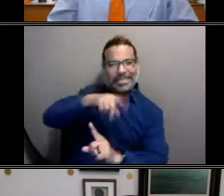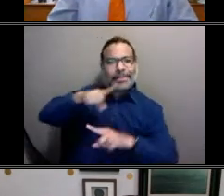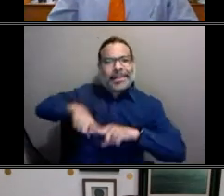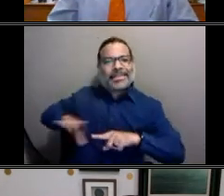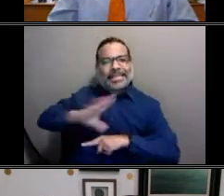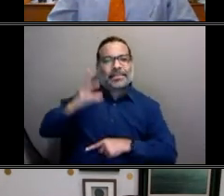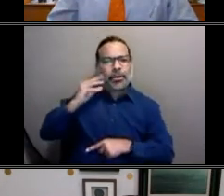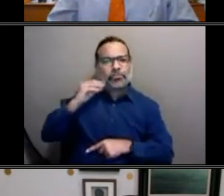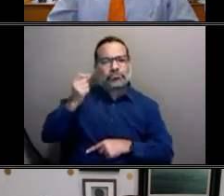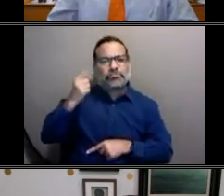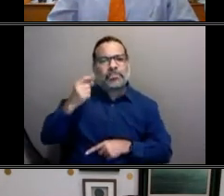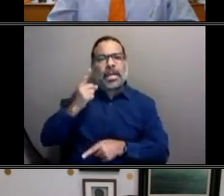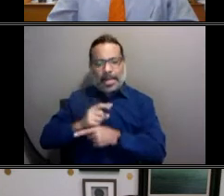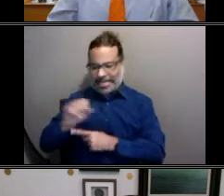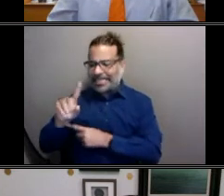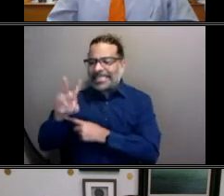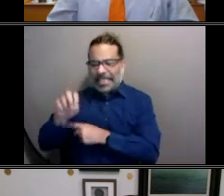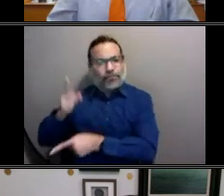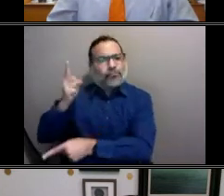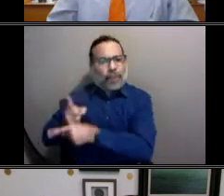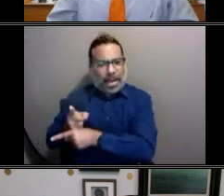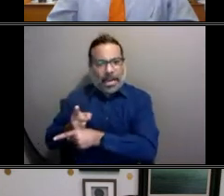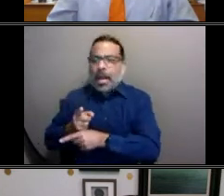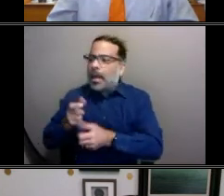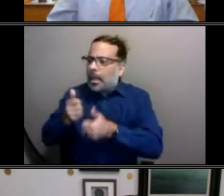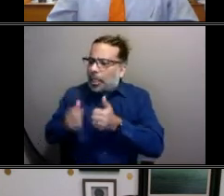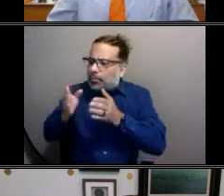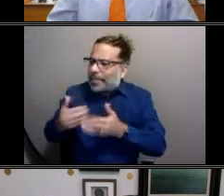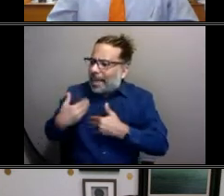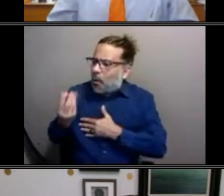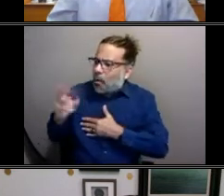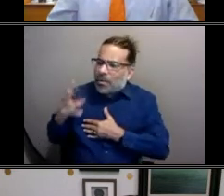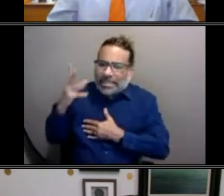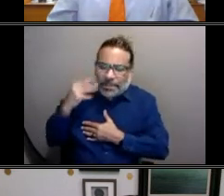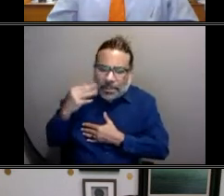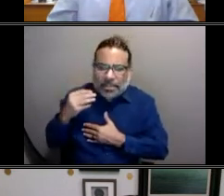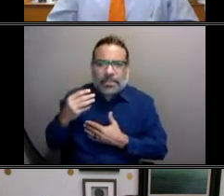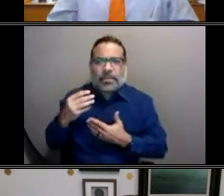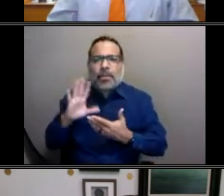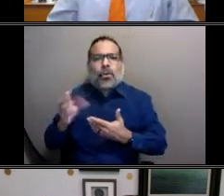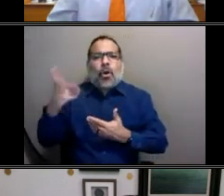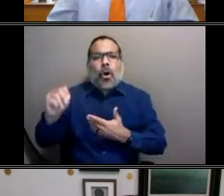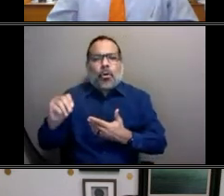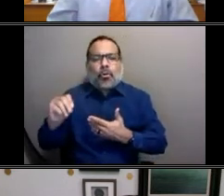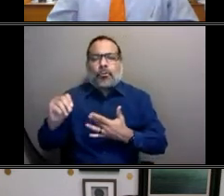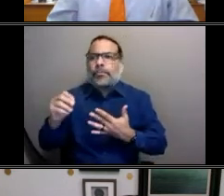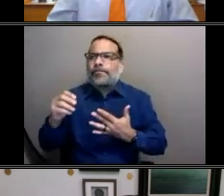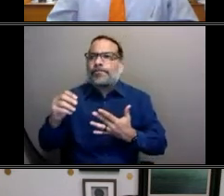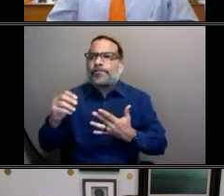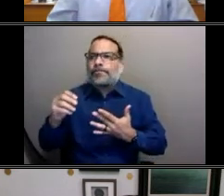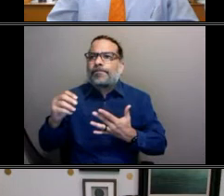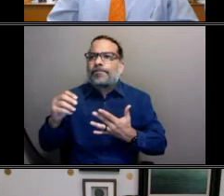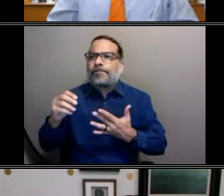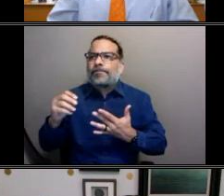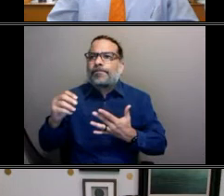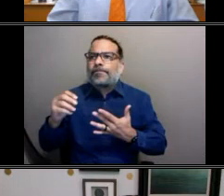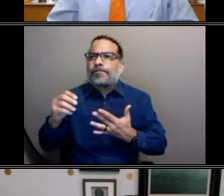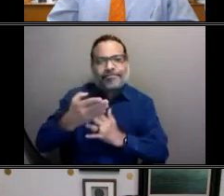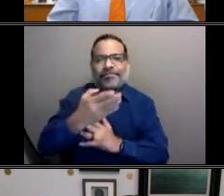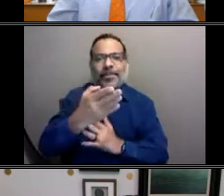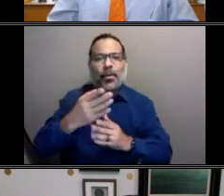agree with what Steve is saying. Everyone has their own experience and their own walk through life and their own